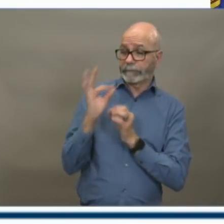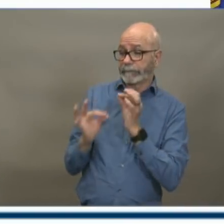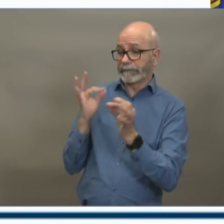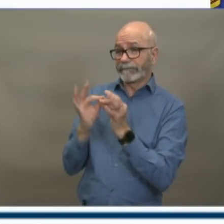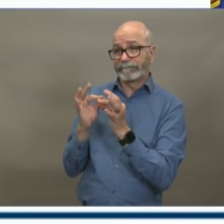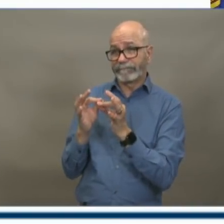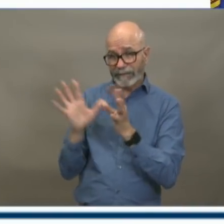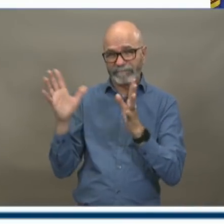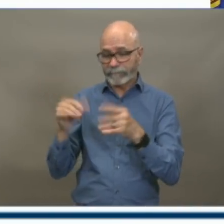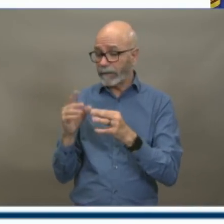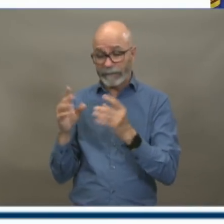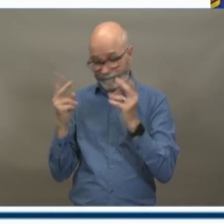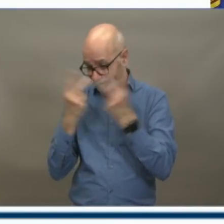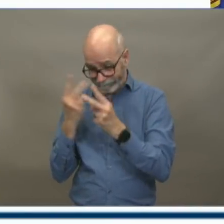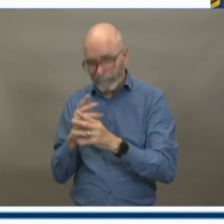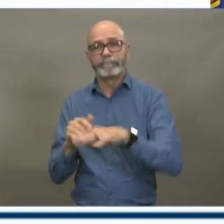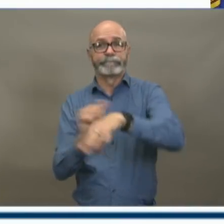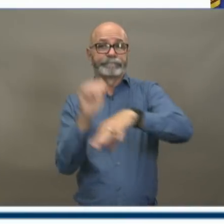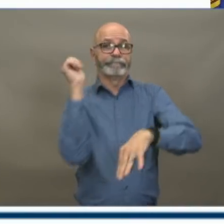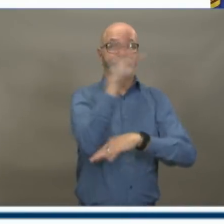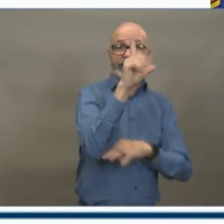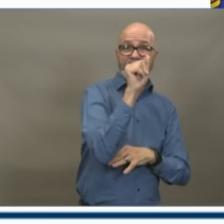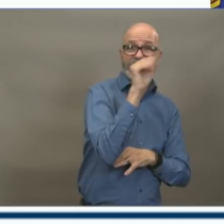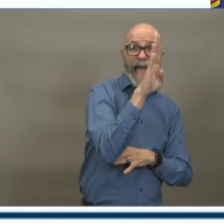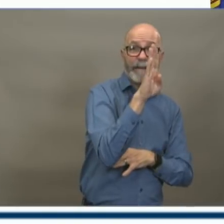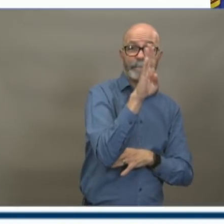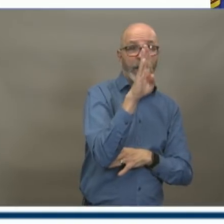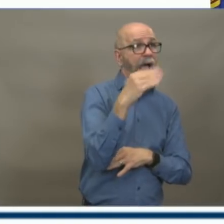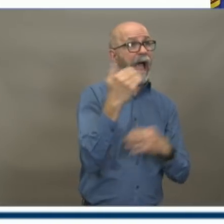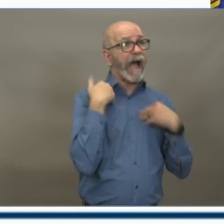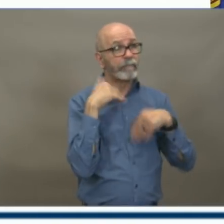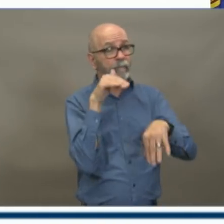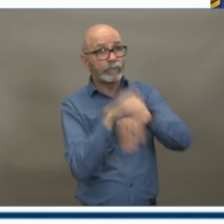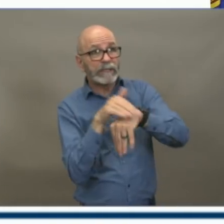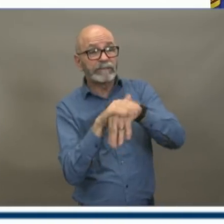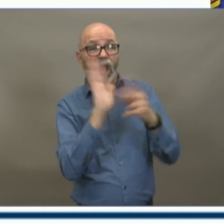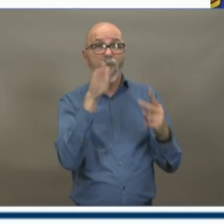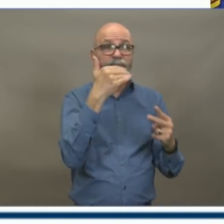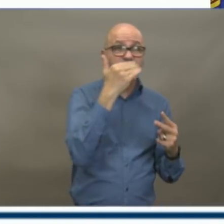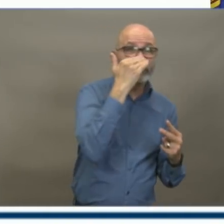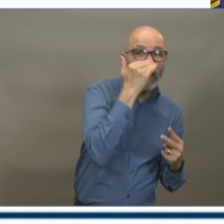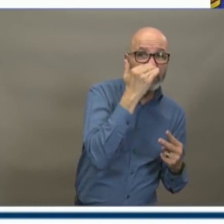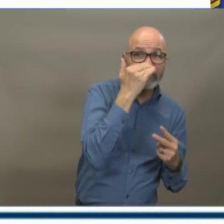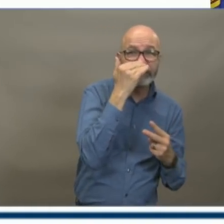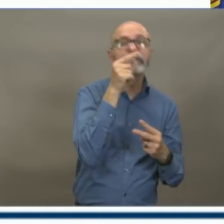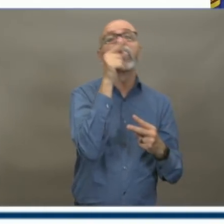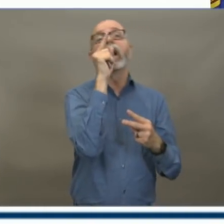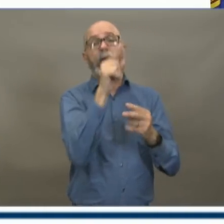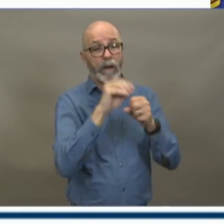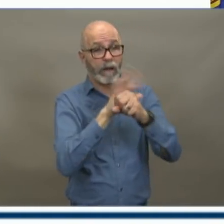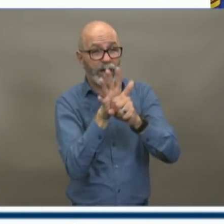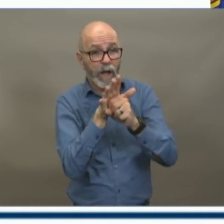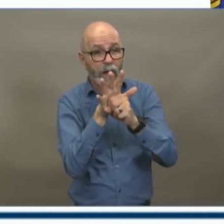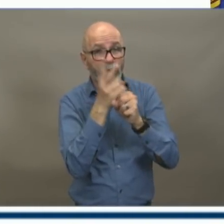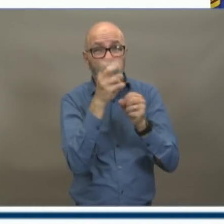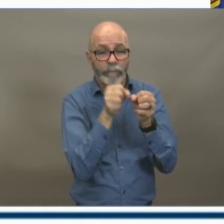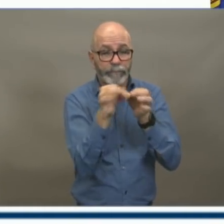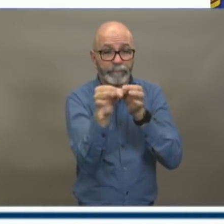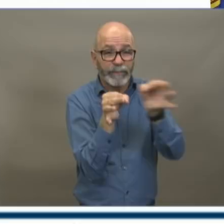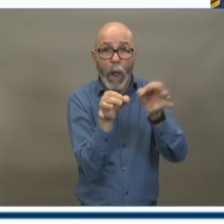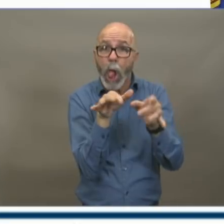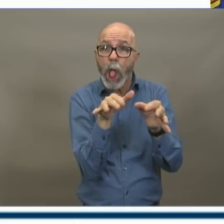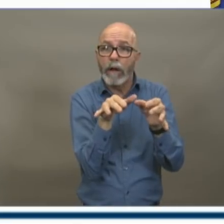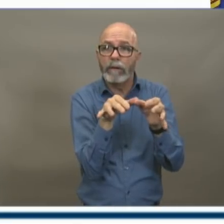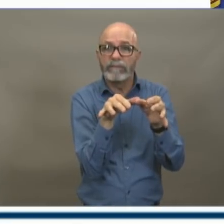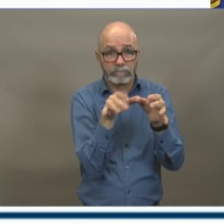whether there were other UK or South African variants found in those tests. Have you received the results from those tests, and if so, what did